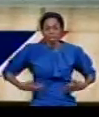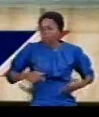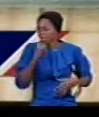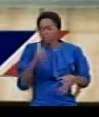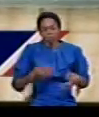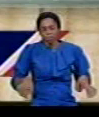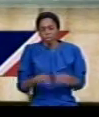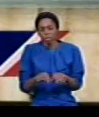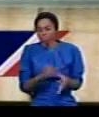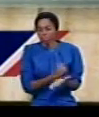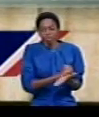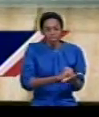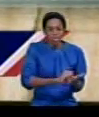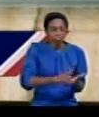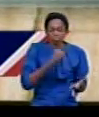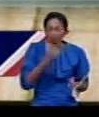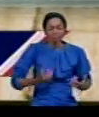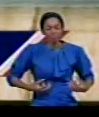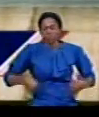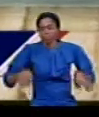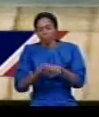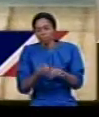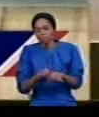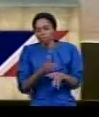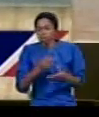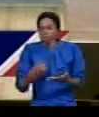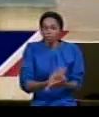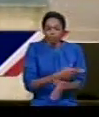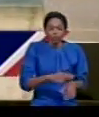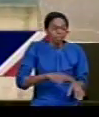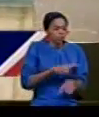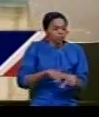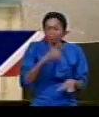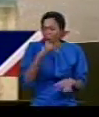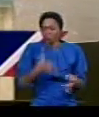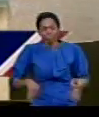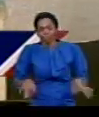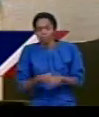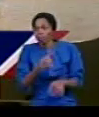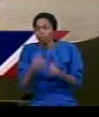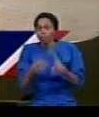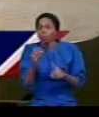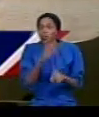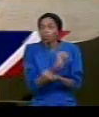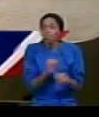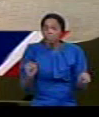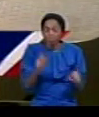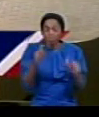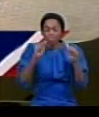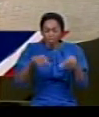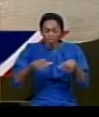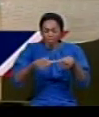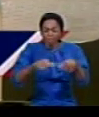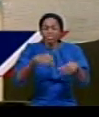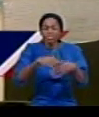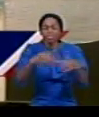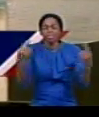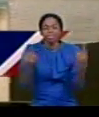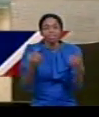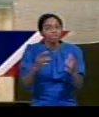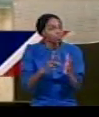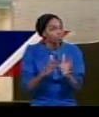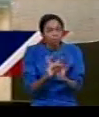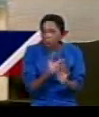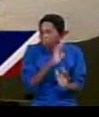matter, new nature doesn't matter. When you are saved, you can continue whatever you did. The Bible doesn't say